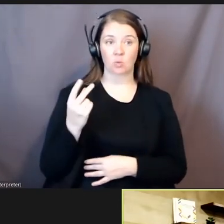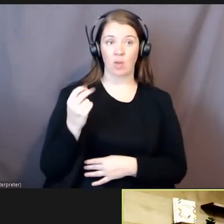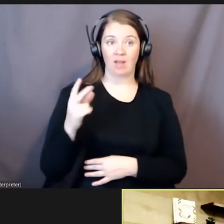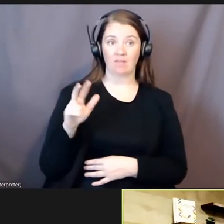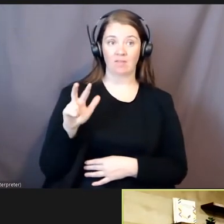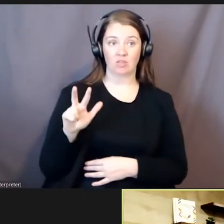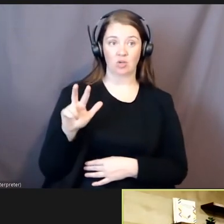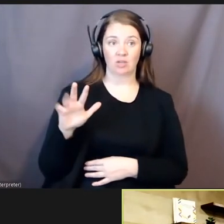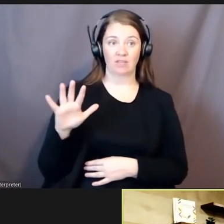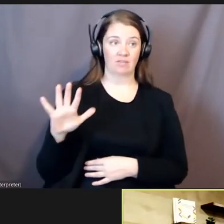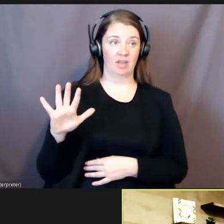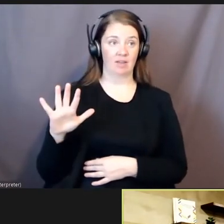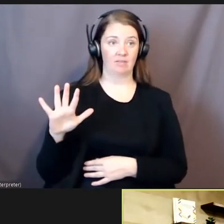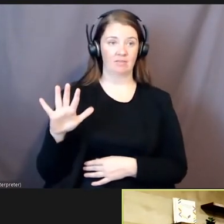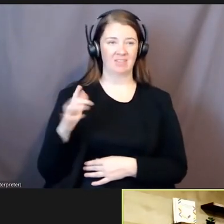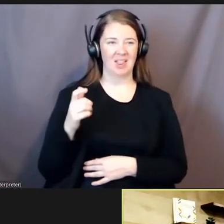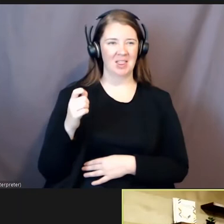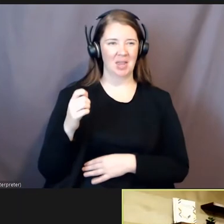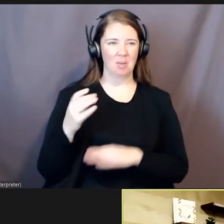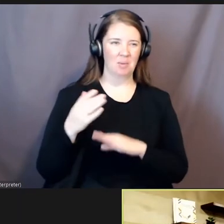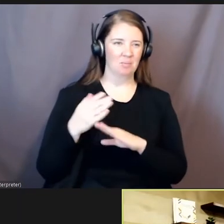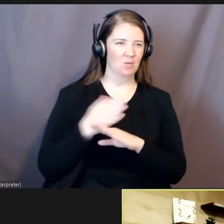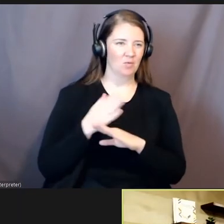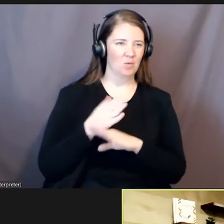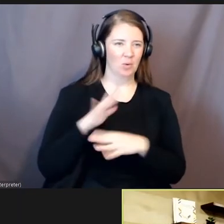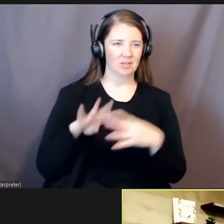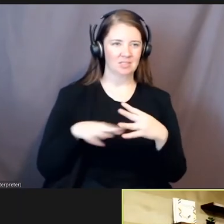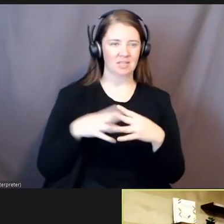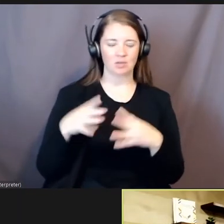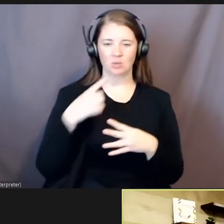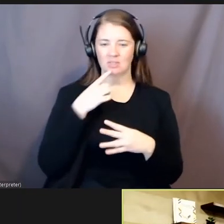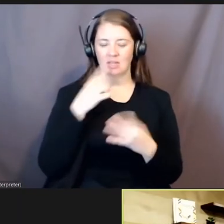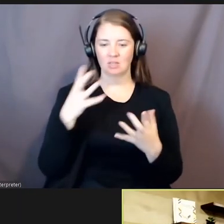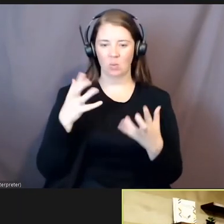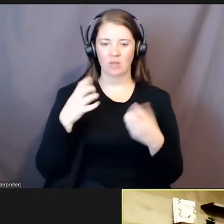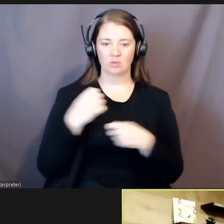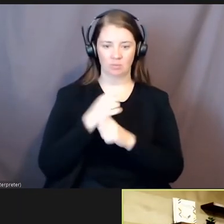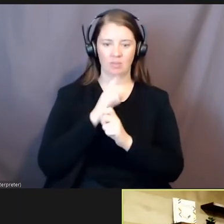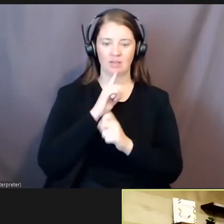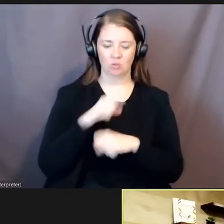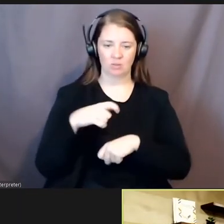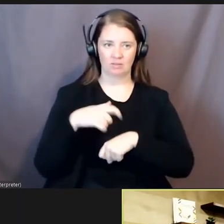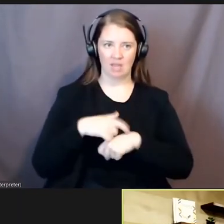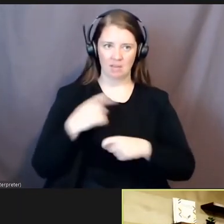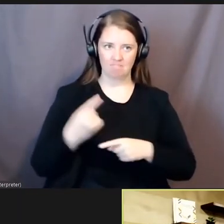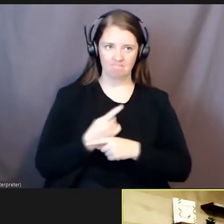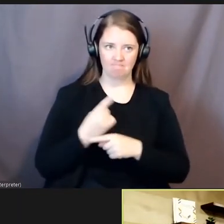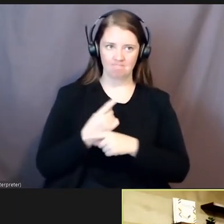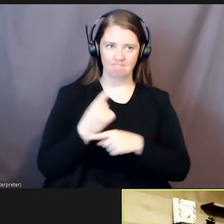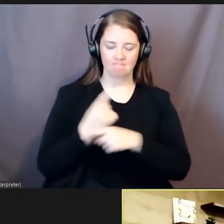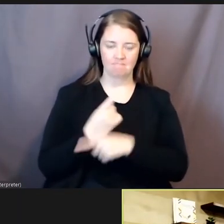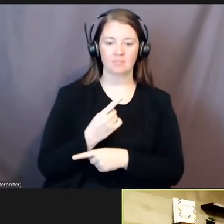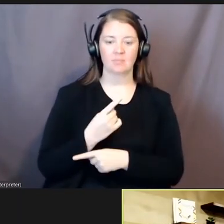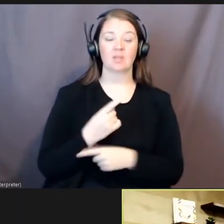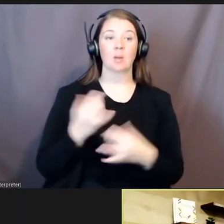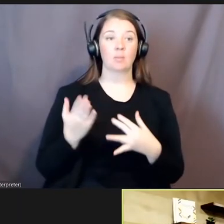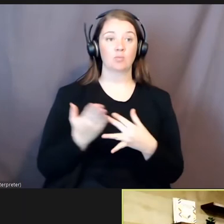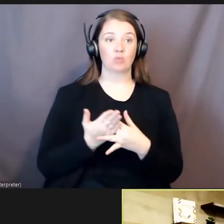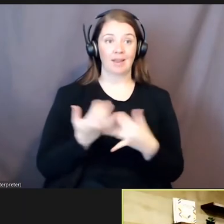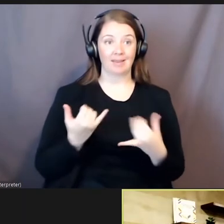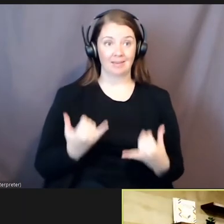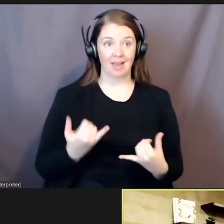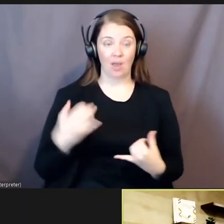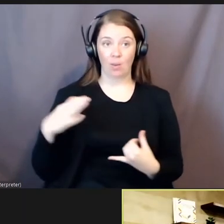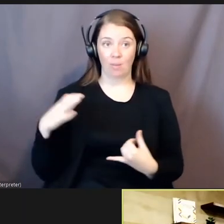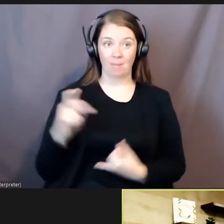12:35. We'll come back just a little earlier than scheduled just to make sure we're keeping up on time. So let's take a break, come back at